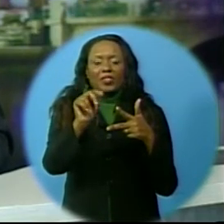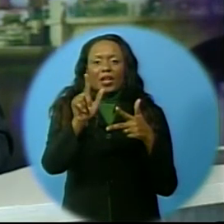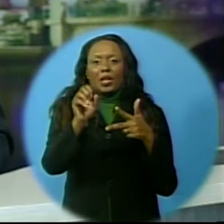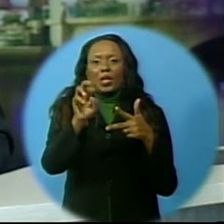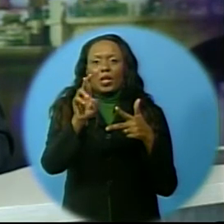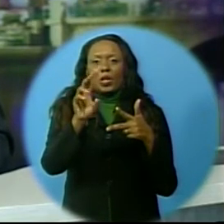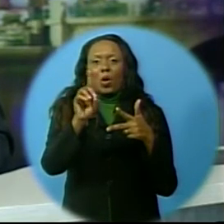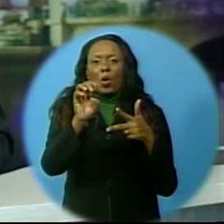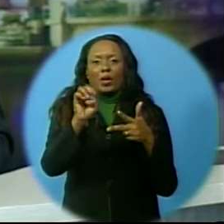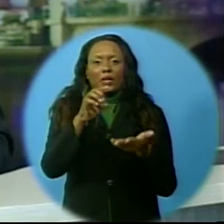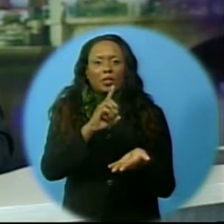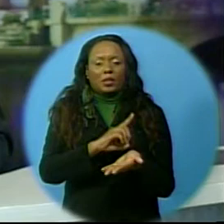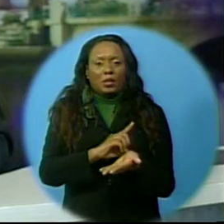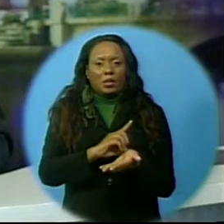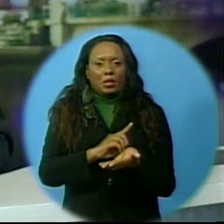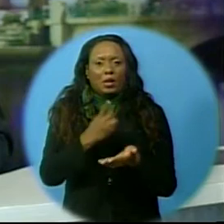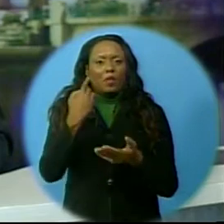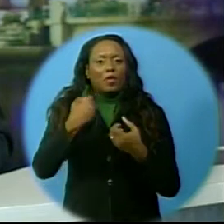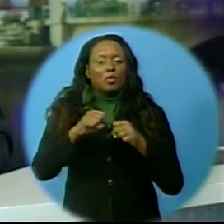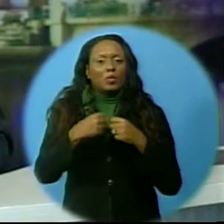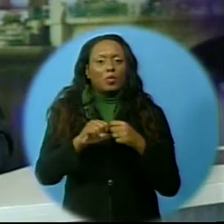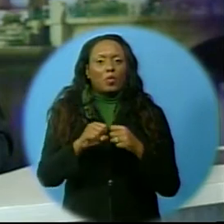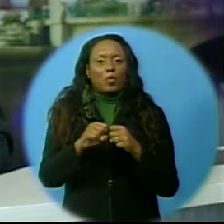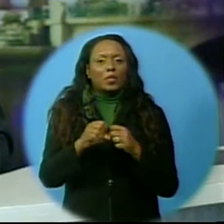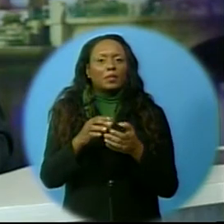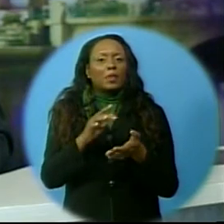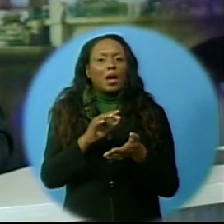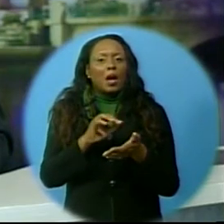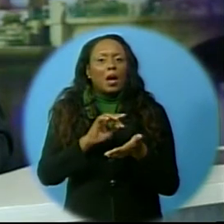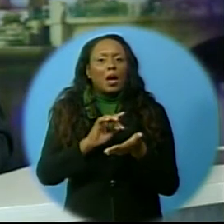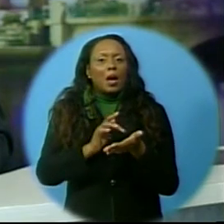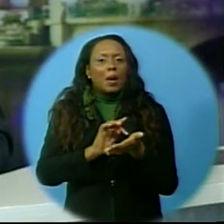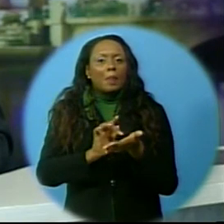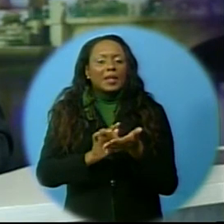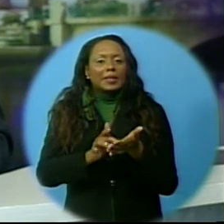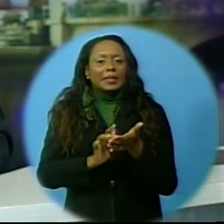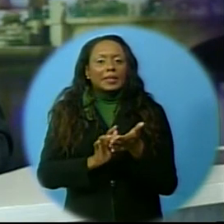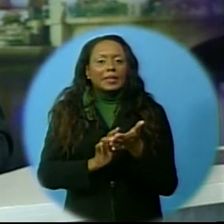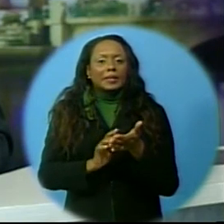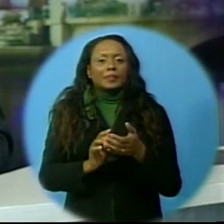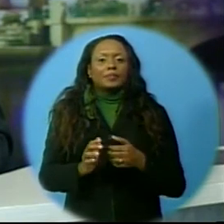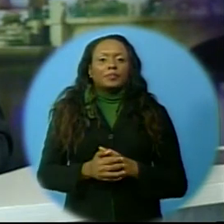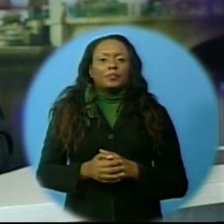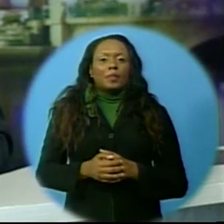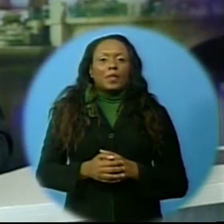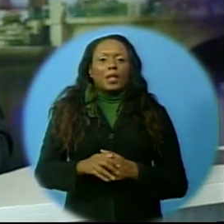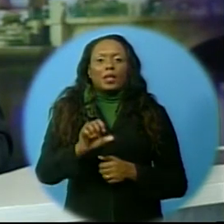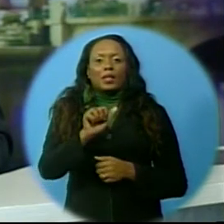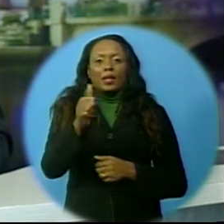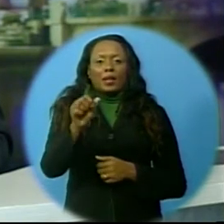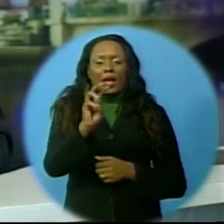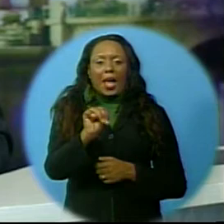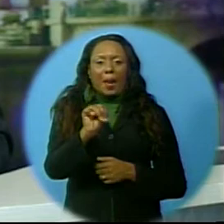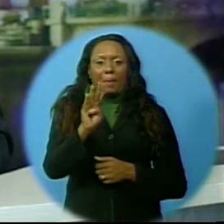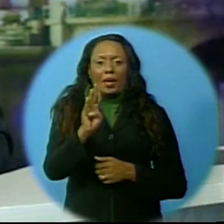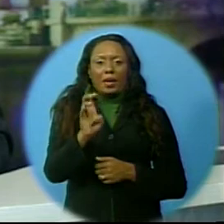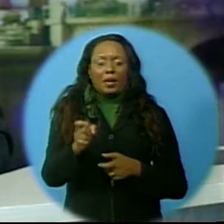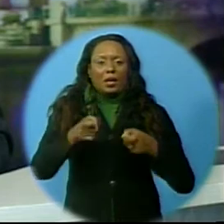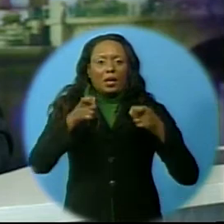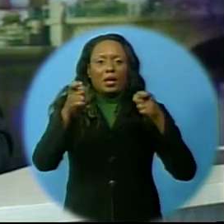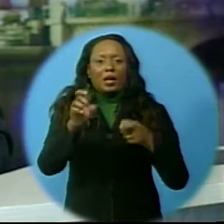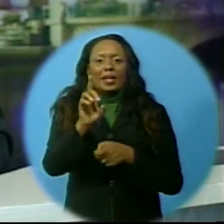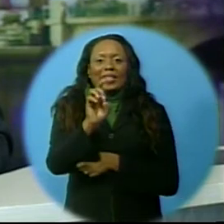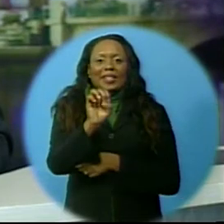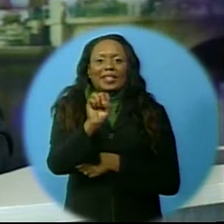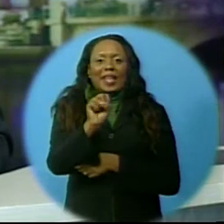Dr. Adrian Lord for his contribution to sports medicine. The insignia of the Member of the Order of the British Empire was awarded